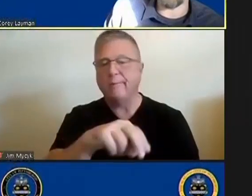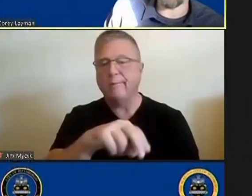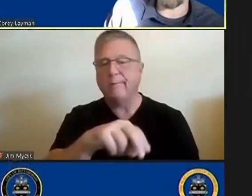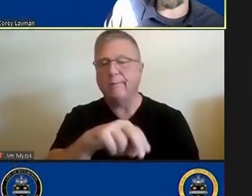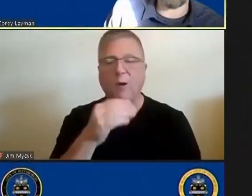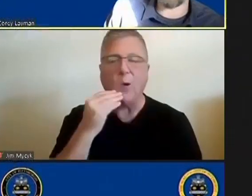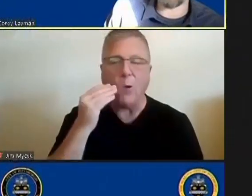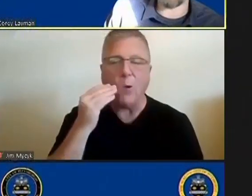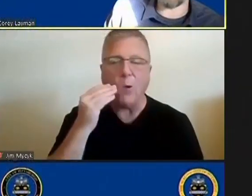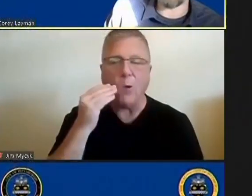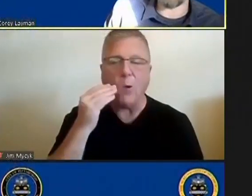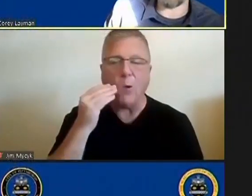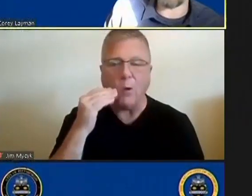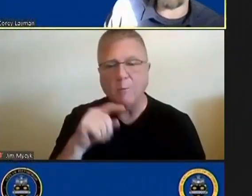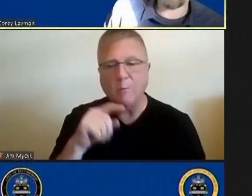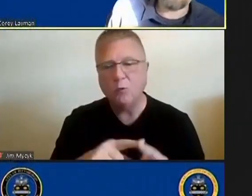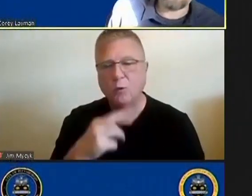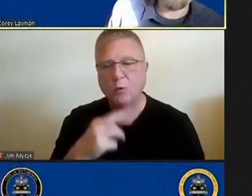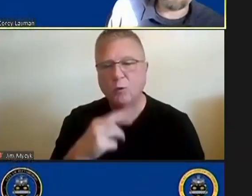restaurant or a business.